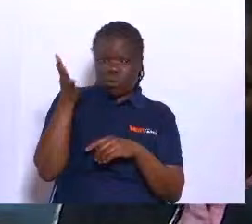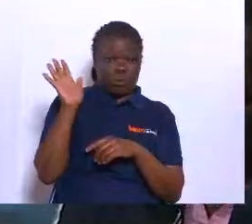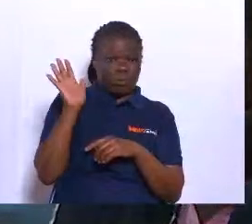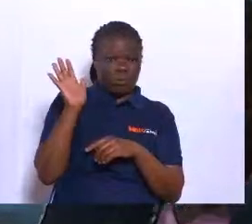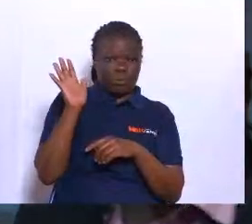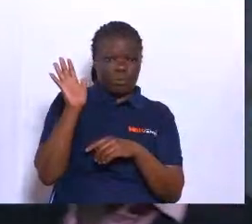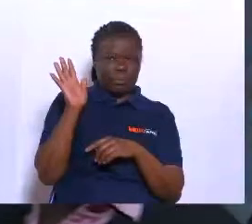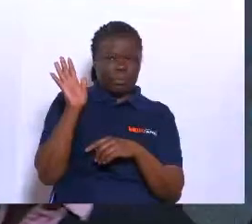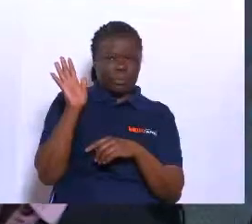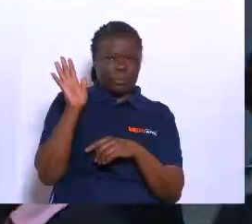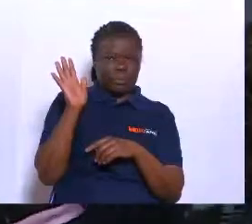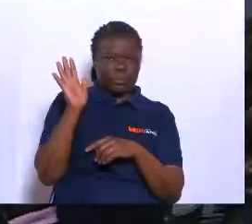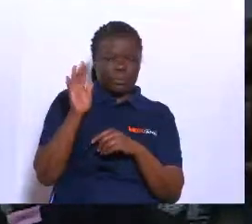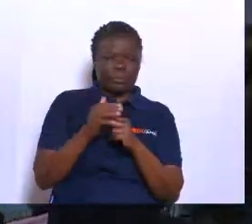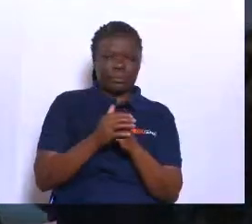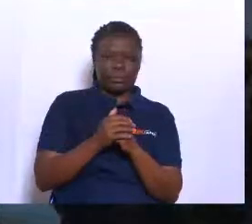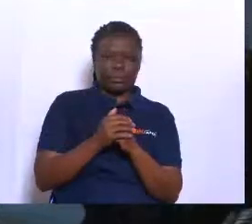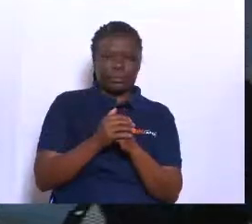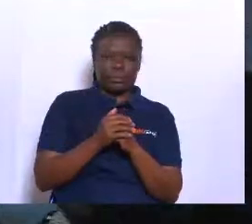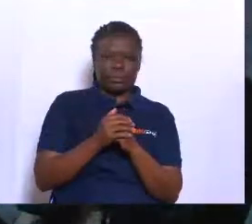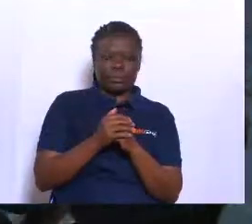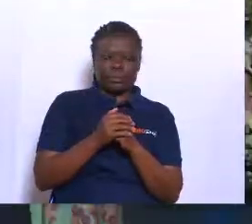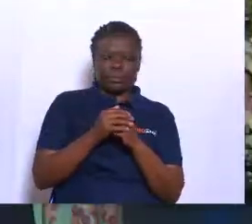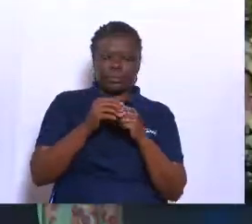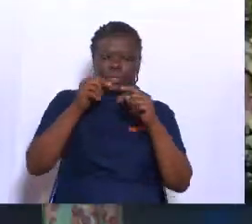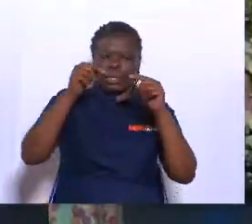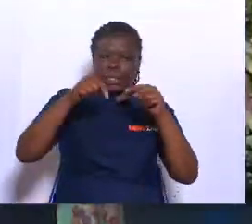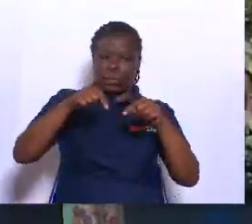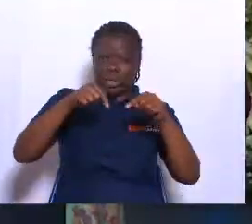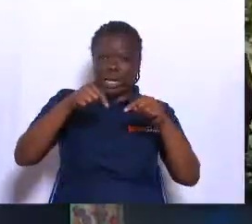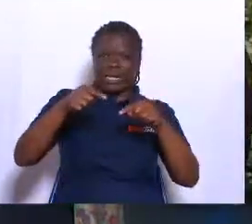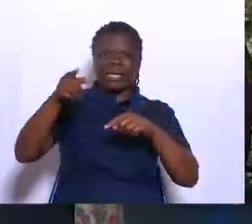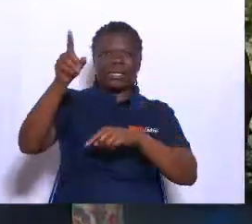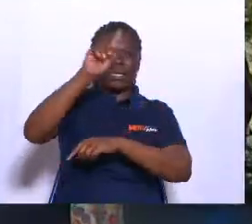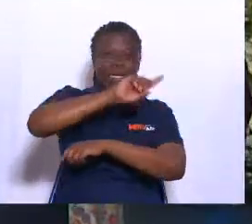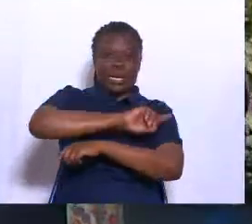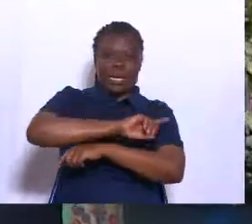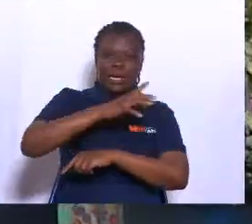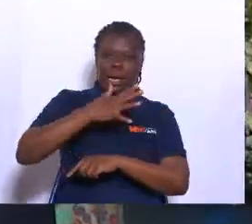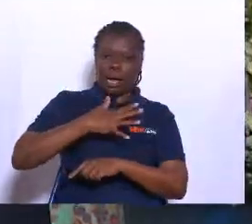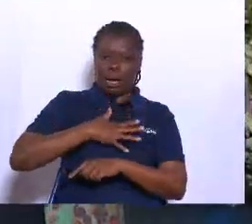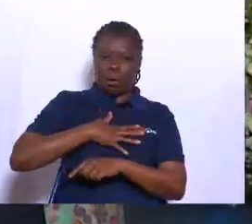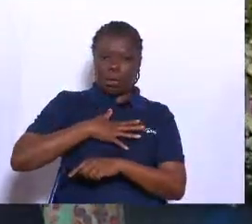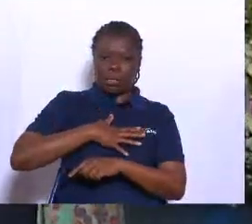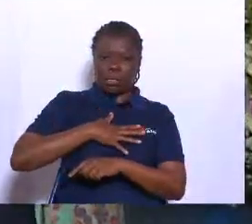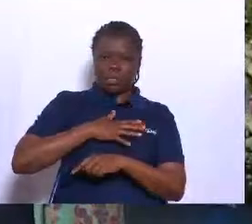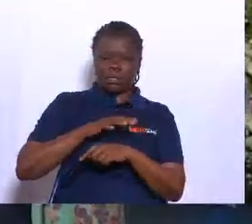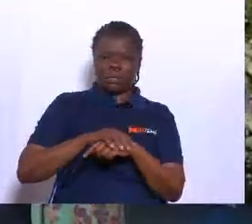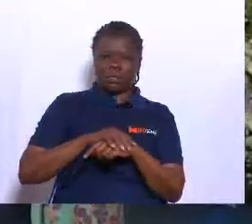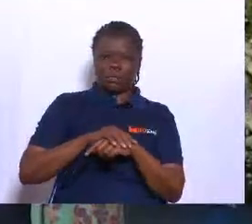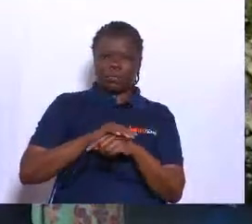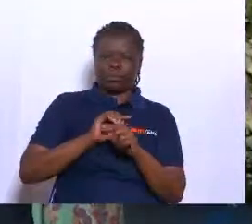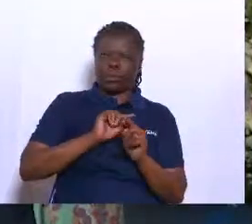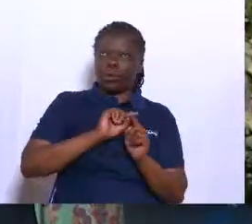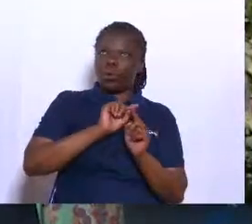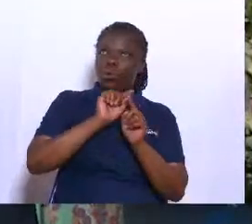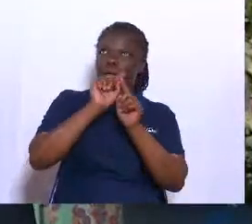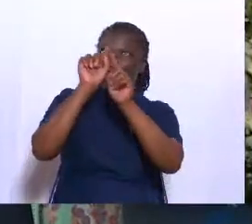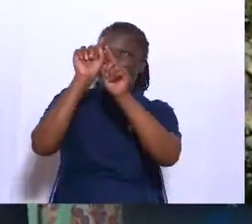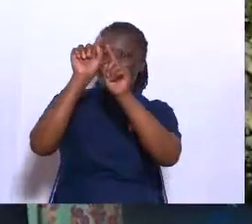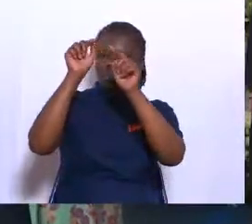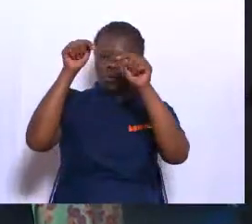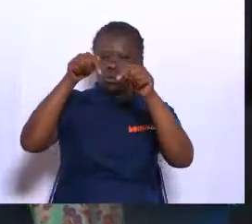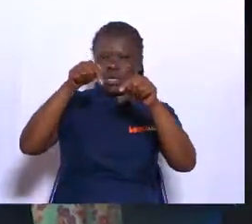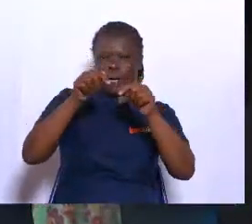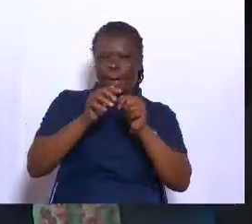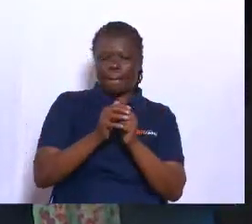na uhakika juu ya kesho. This is our day. Hii ndio siku yetu. We come today.